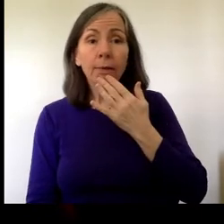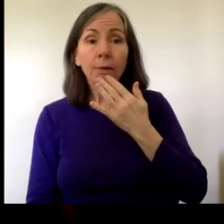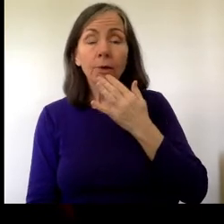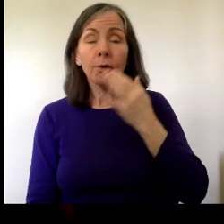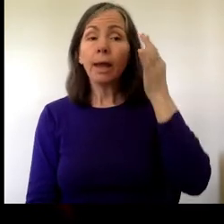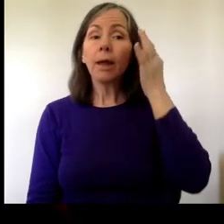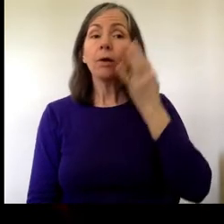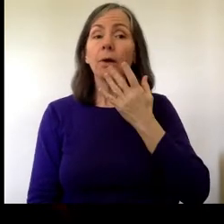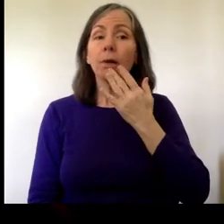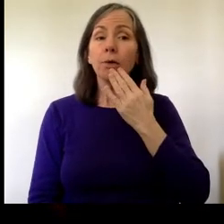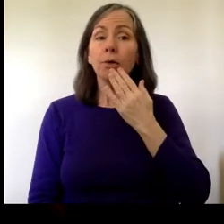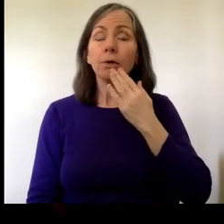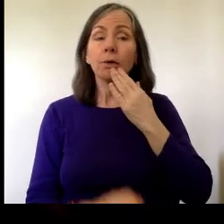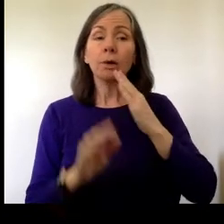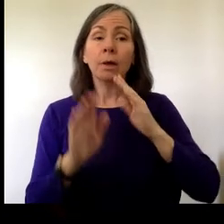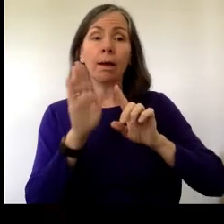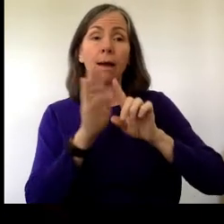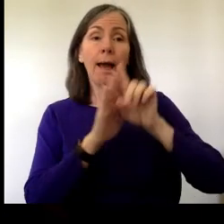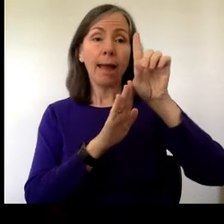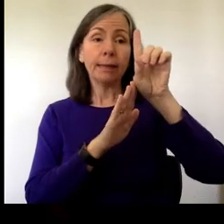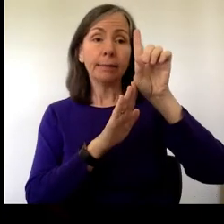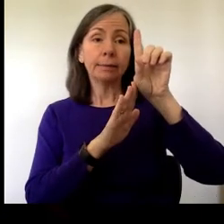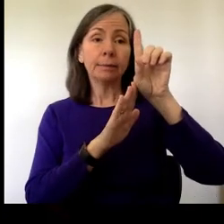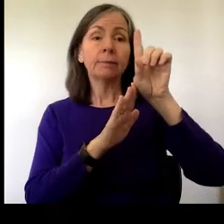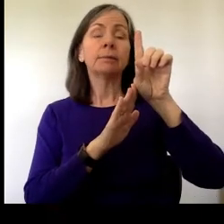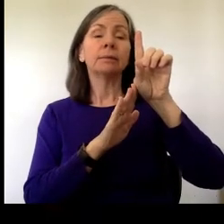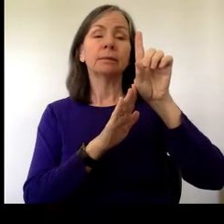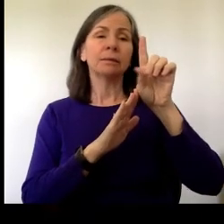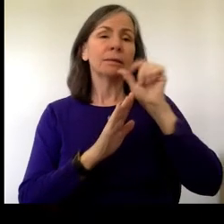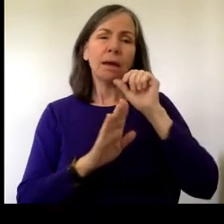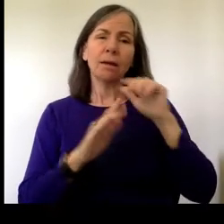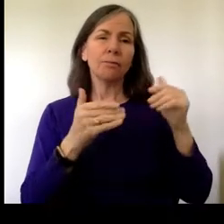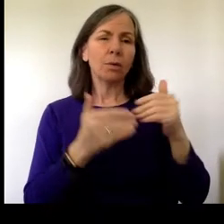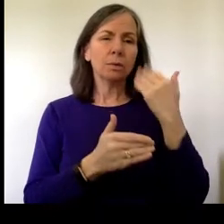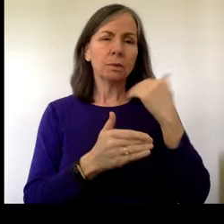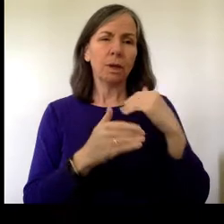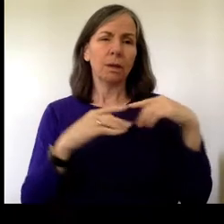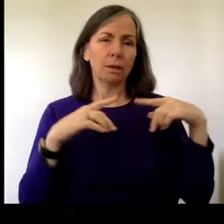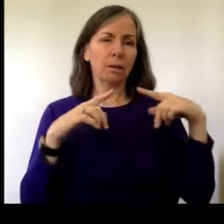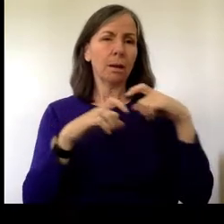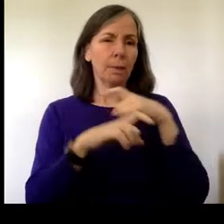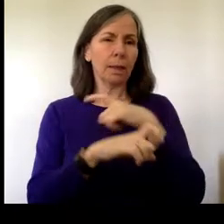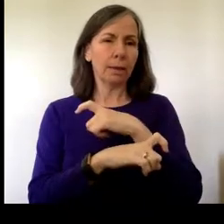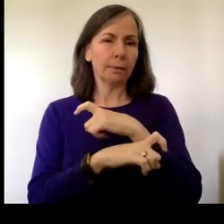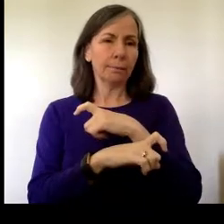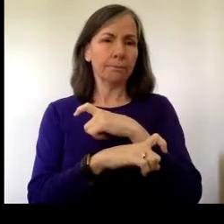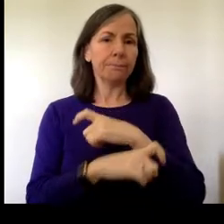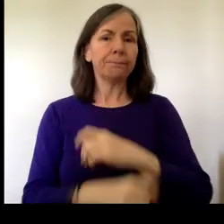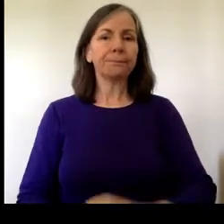are. Those are not traits that we'll look at because they're just more complex.